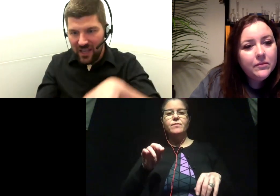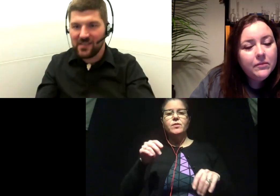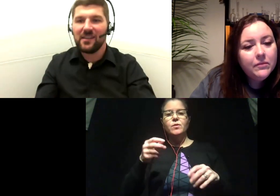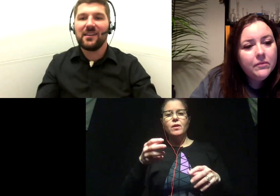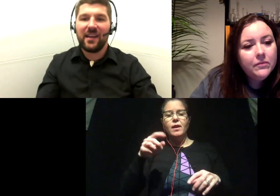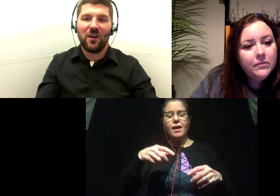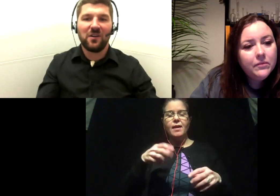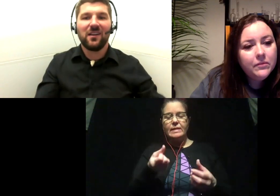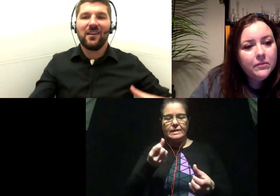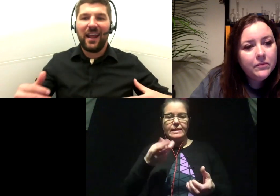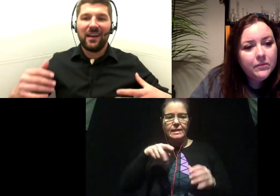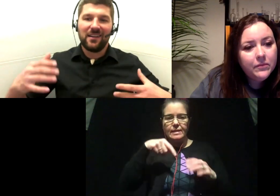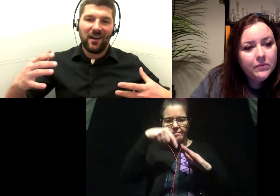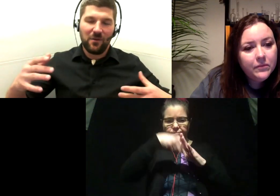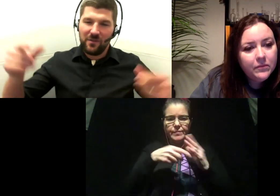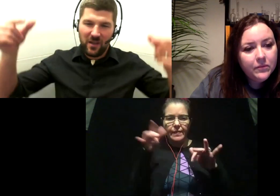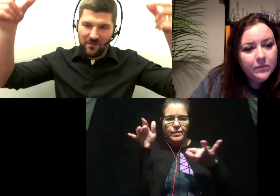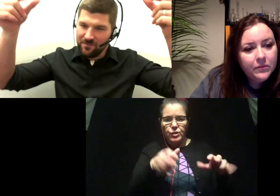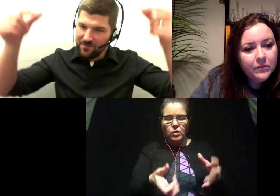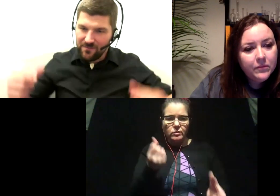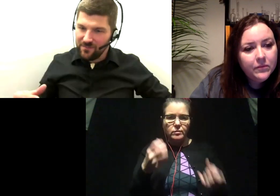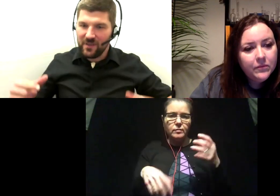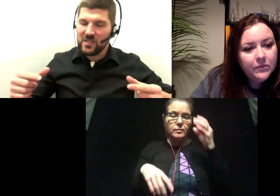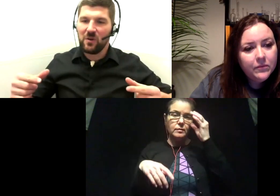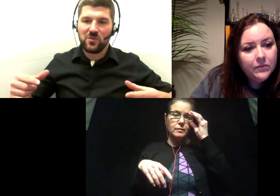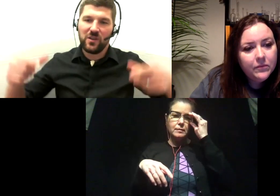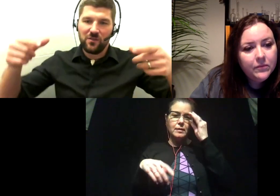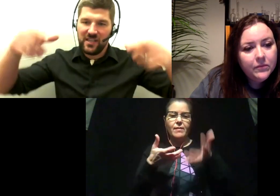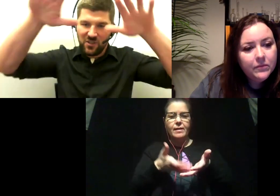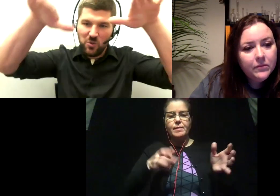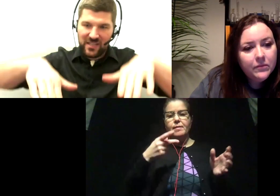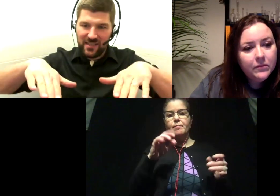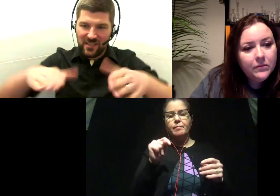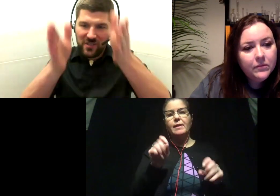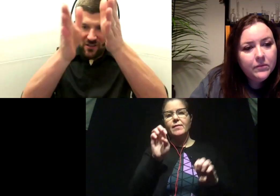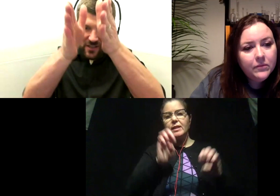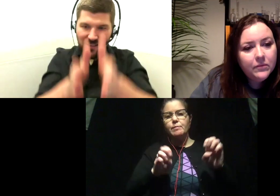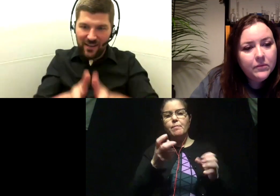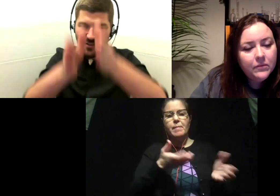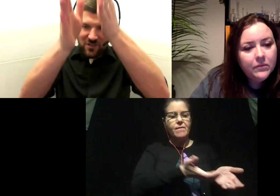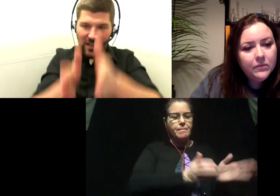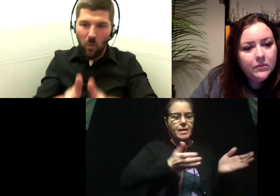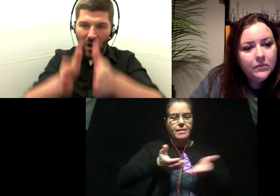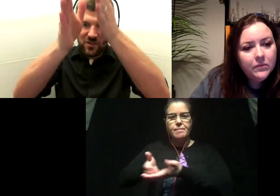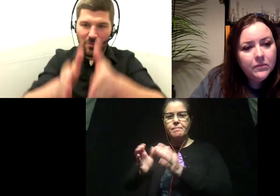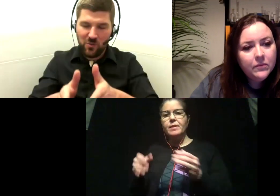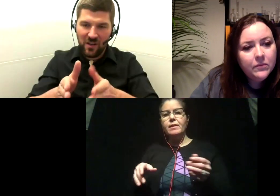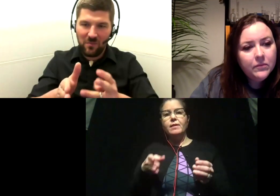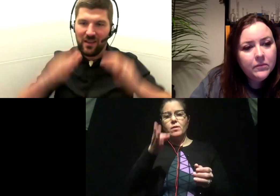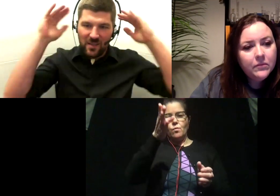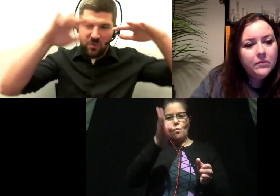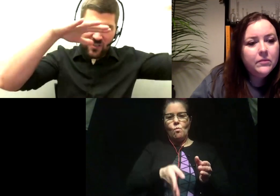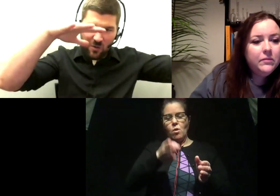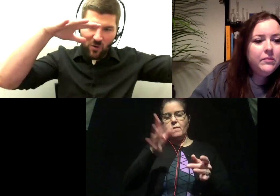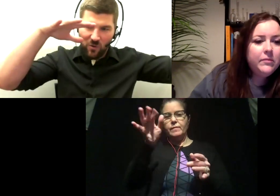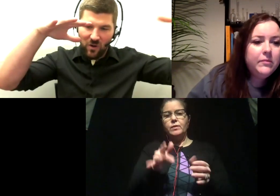snow pit down, and we've done experiments where you dig two pits next to each other and you got a layer of snow, like a wall of snow between them,